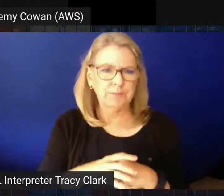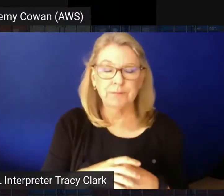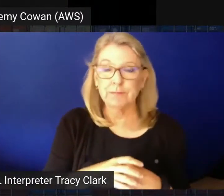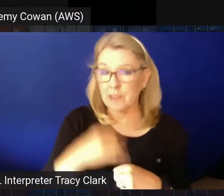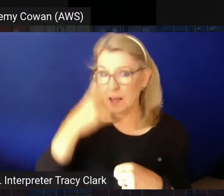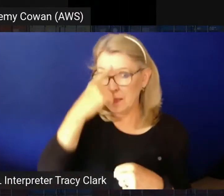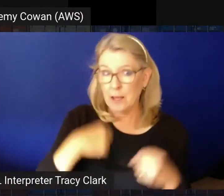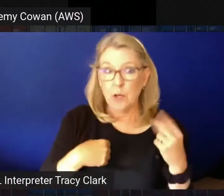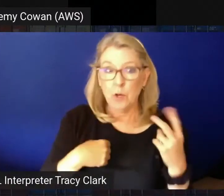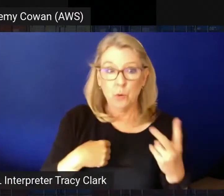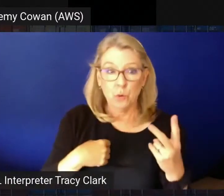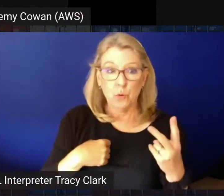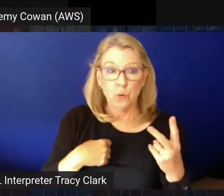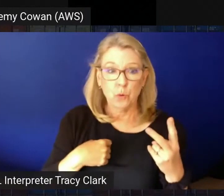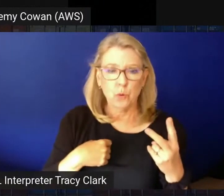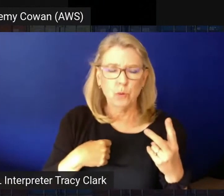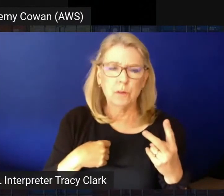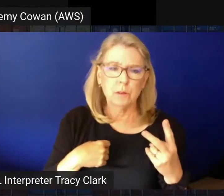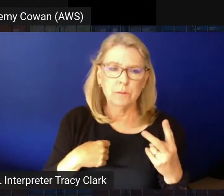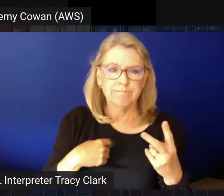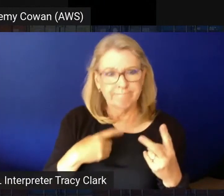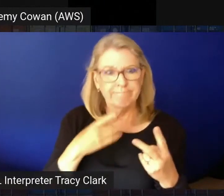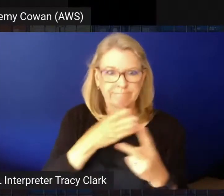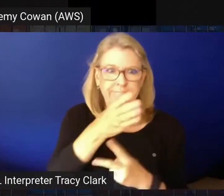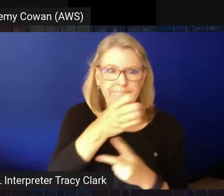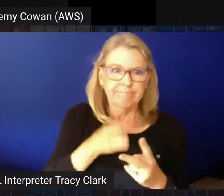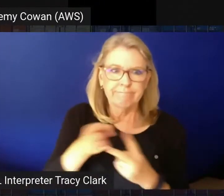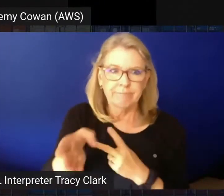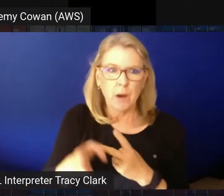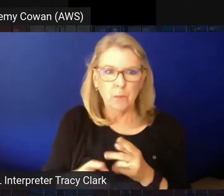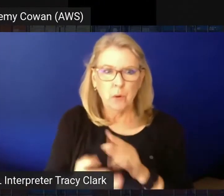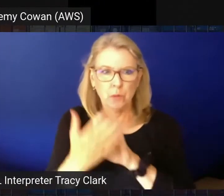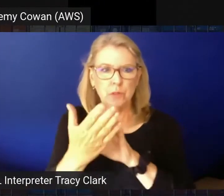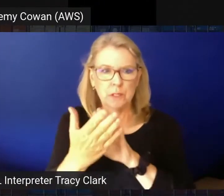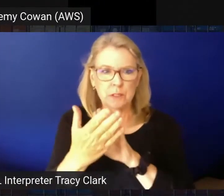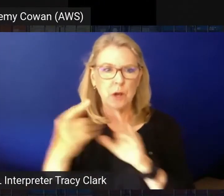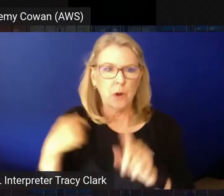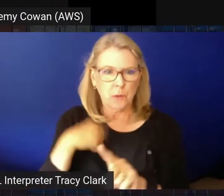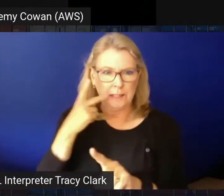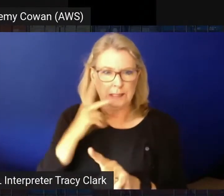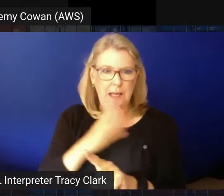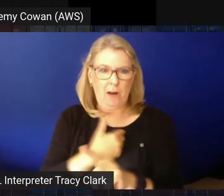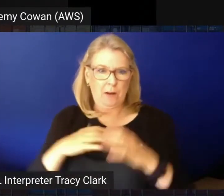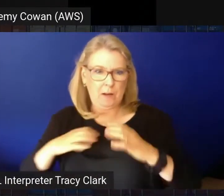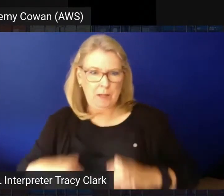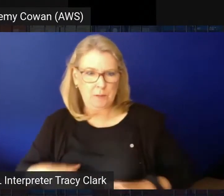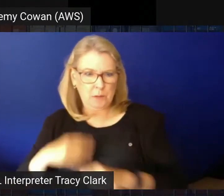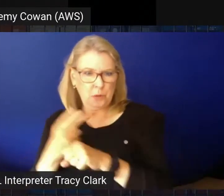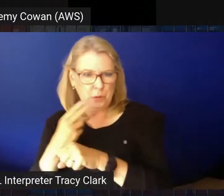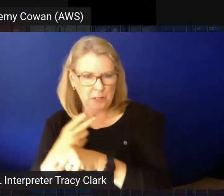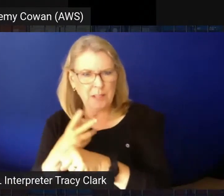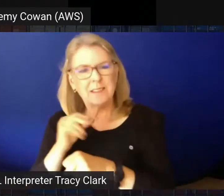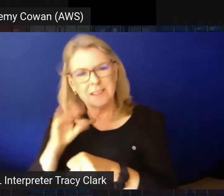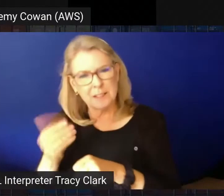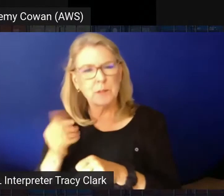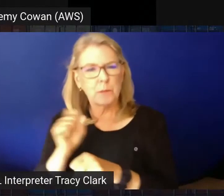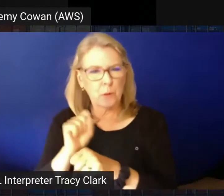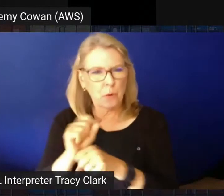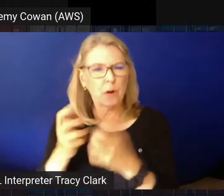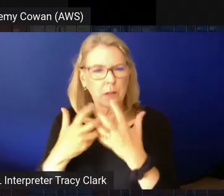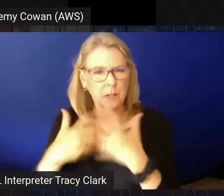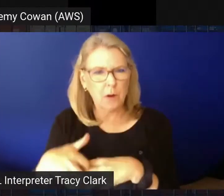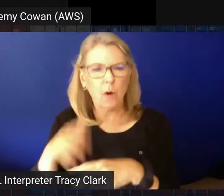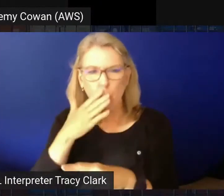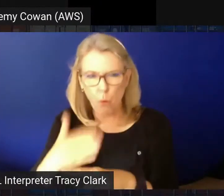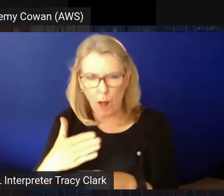primary approaches here that we really are seeing our customers get behind and working well. One, which I'll touch on lightly,